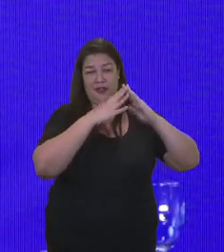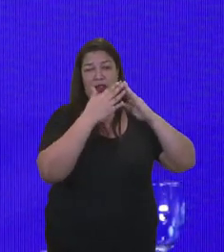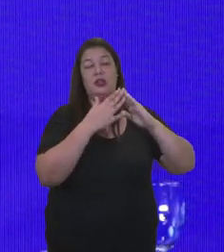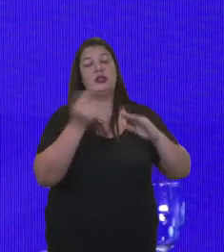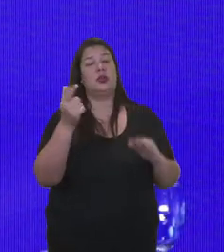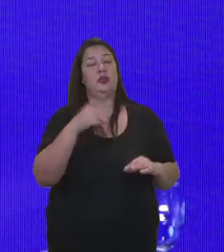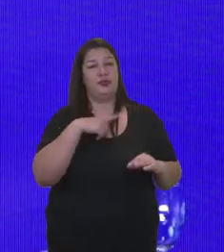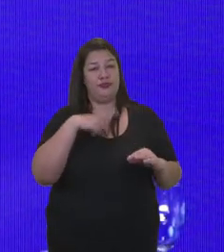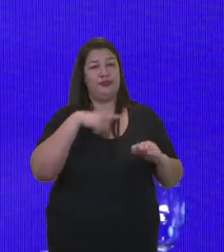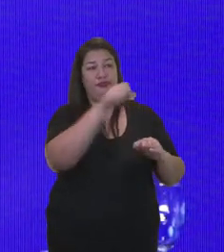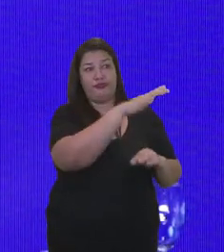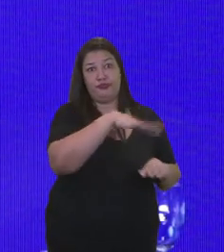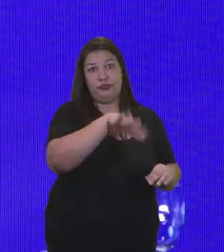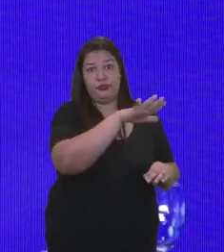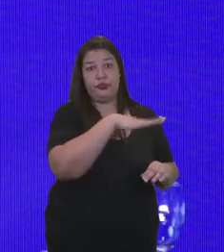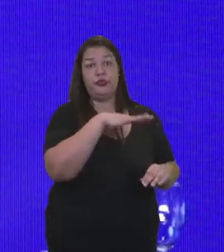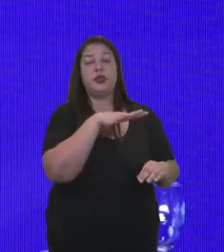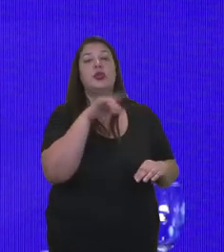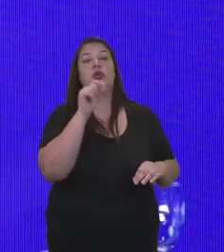14,000 slums. These are